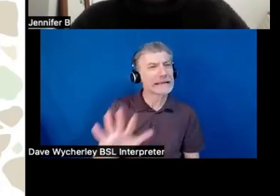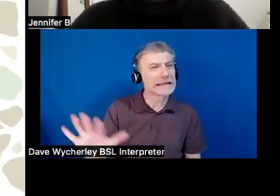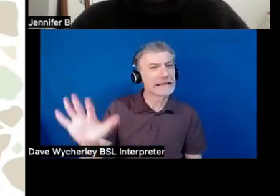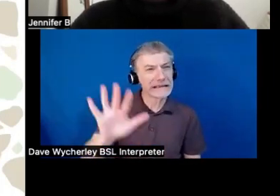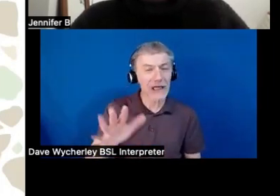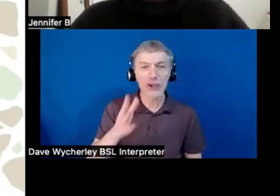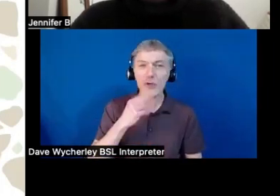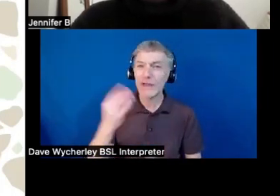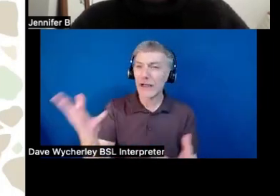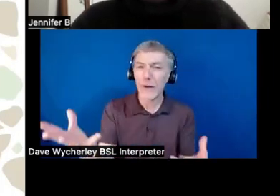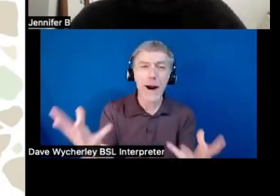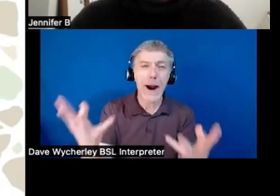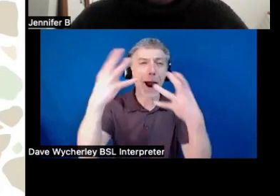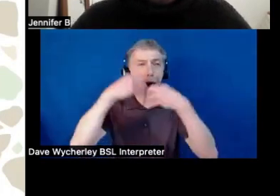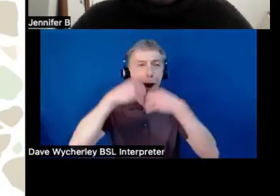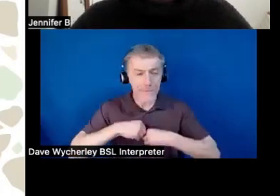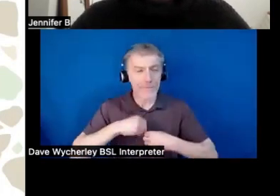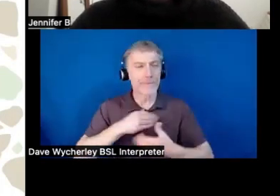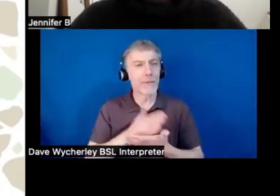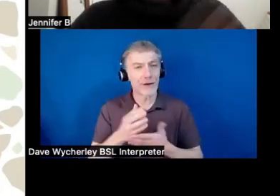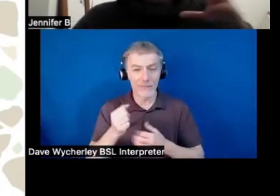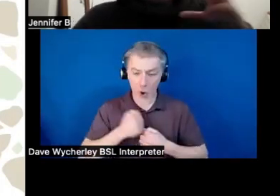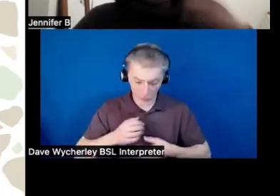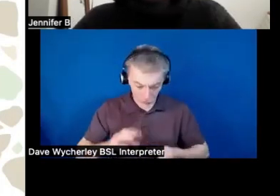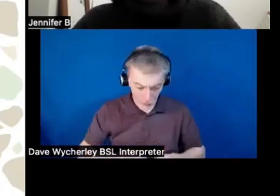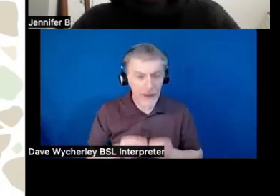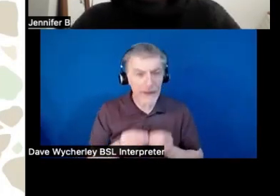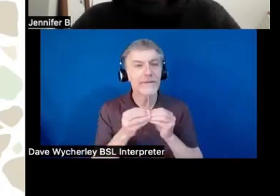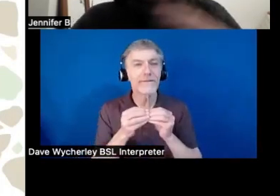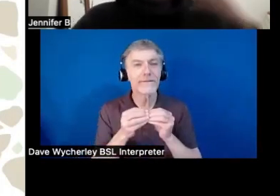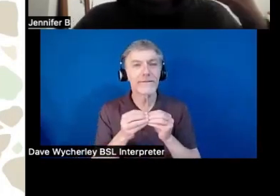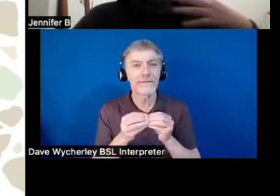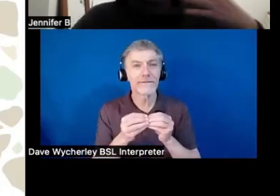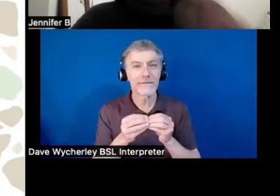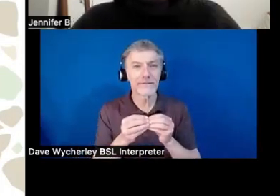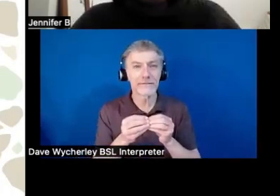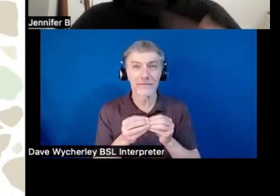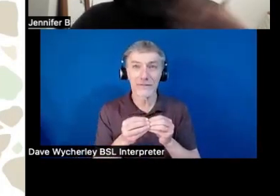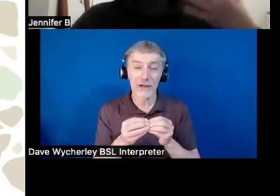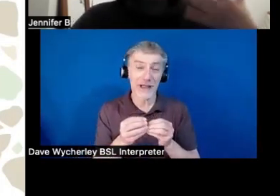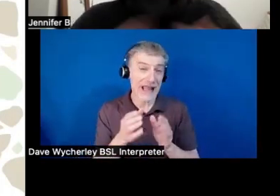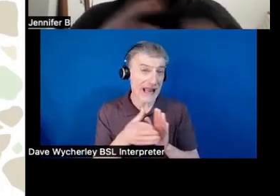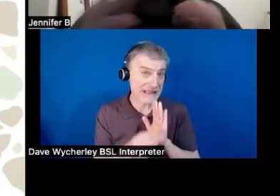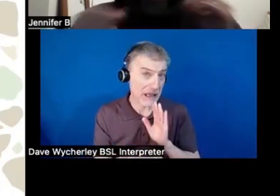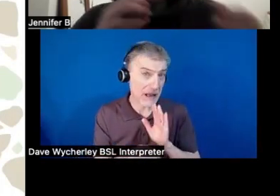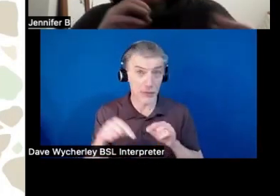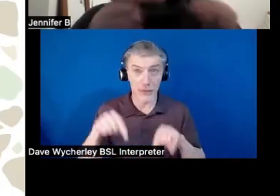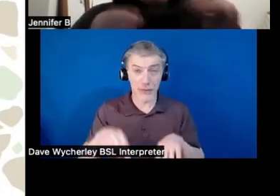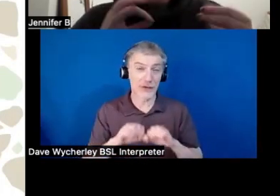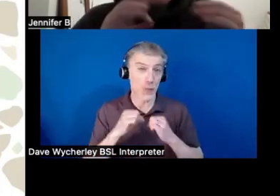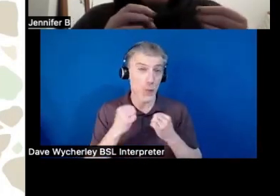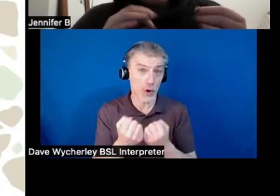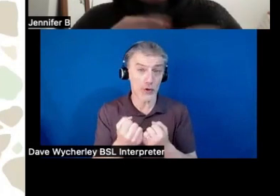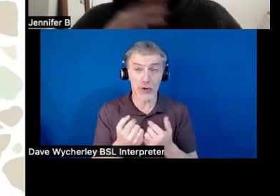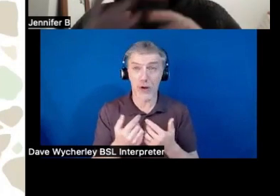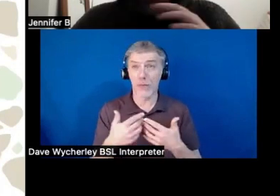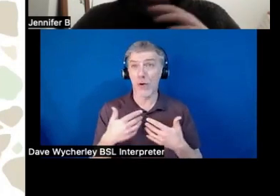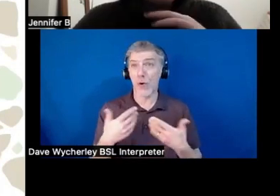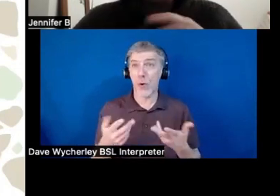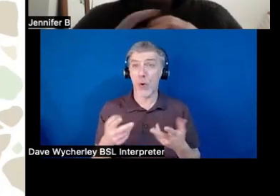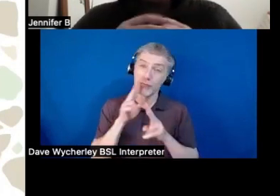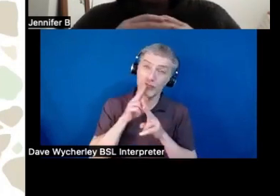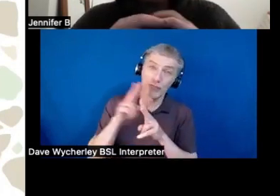think that whether we realize it or not, in moments like this workshop, in moments when we read these Crip sentences,